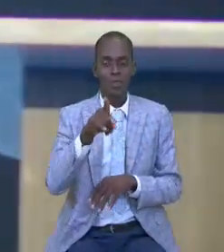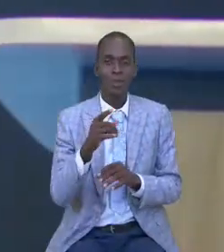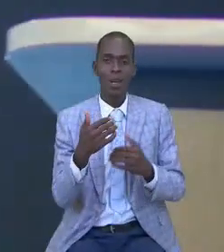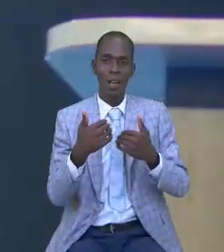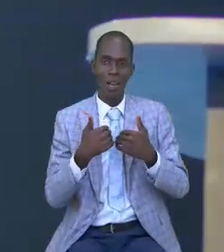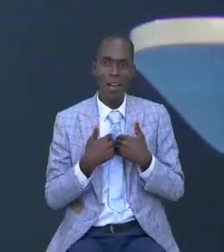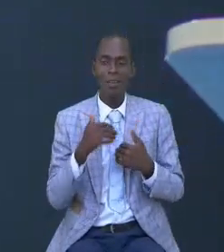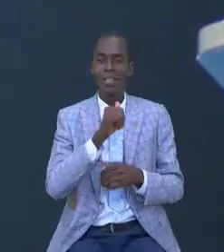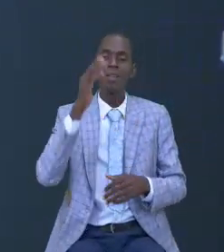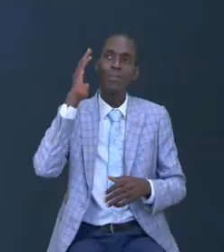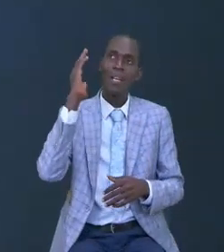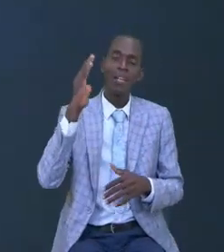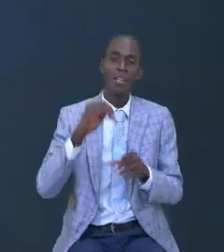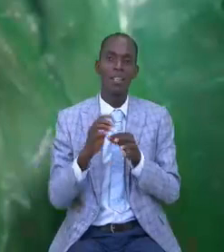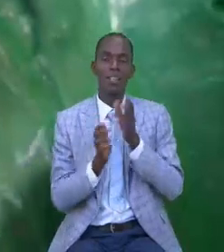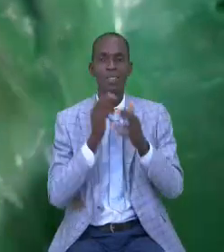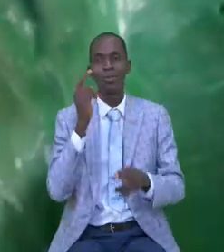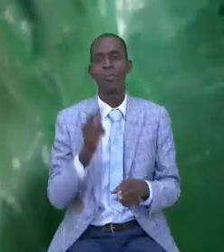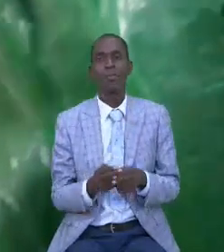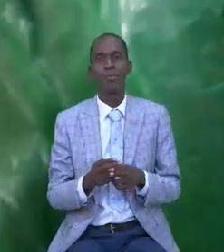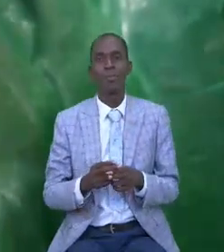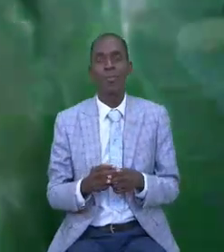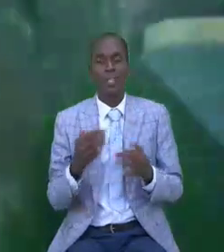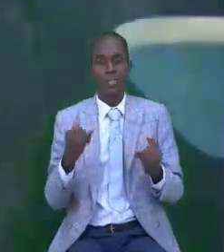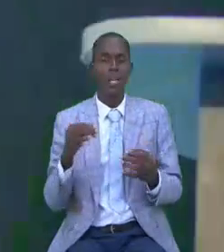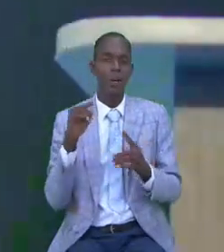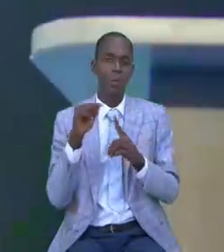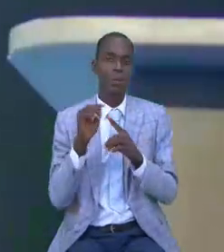a testimony. I come to number